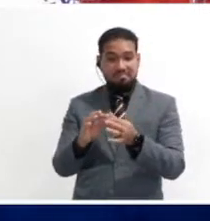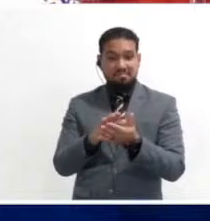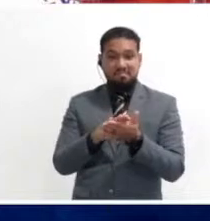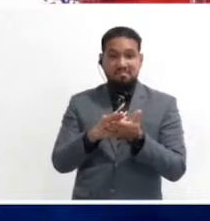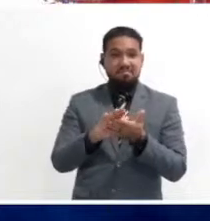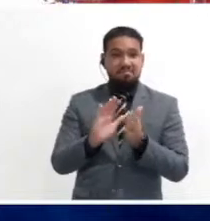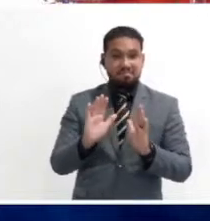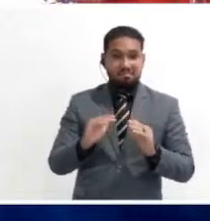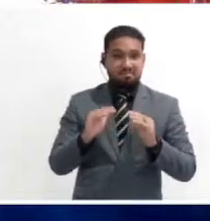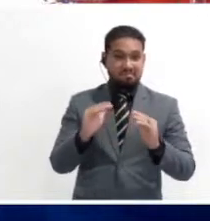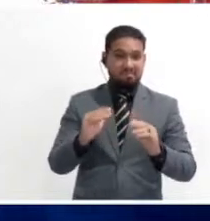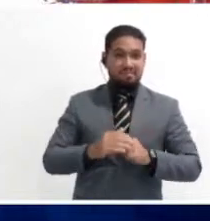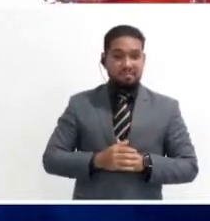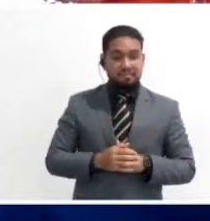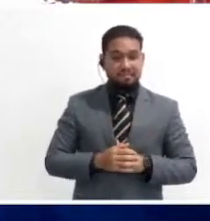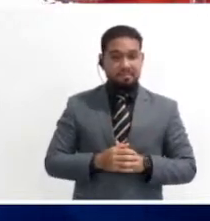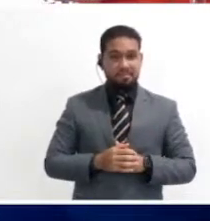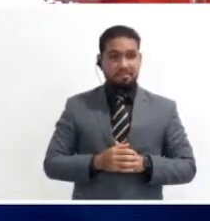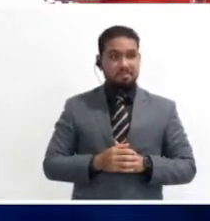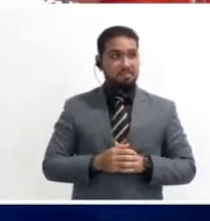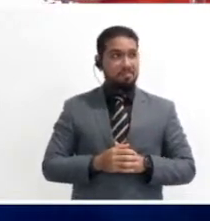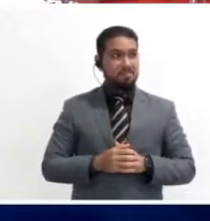Again, back a little bit to the history.